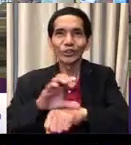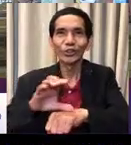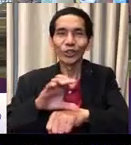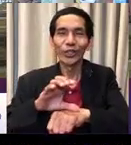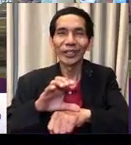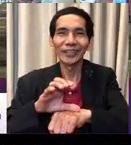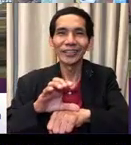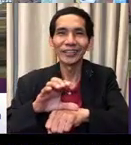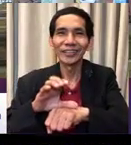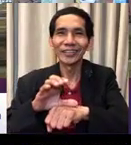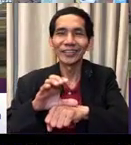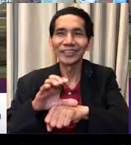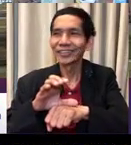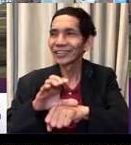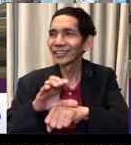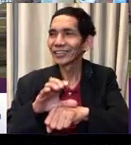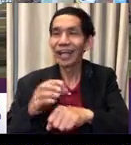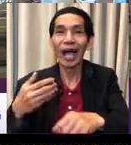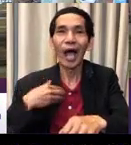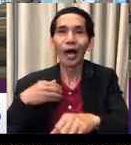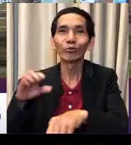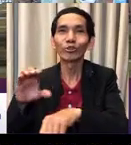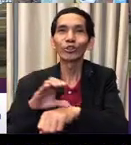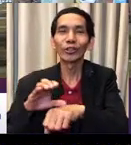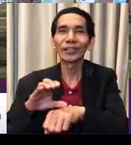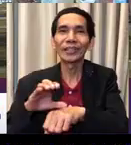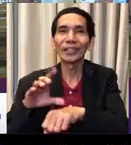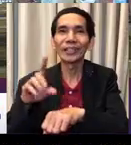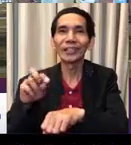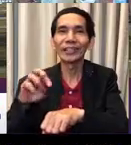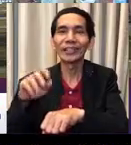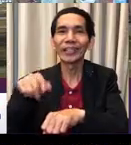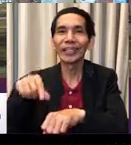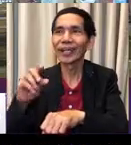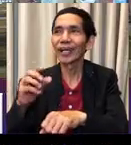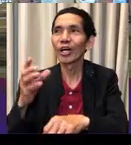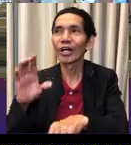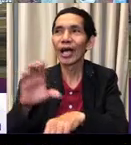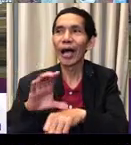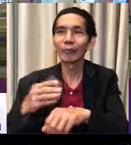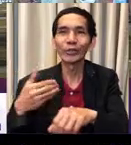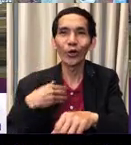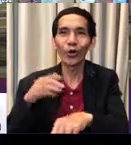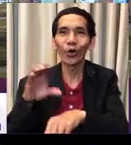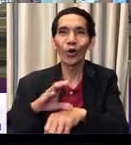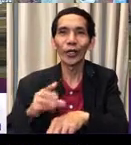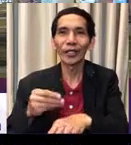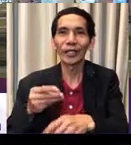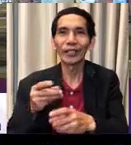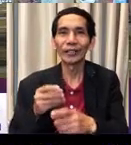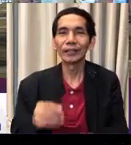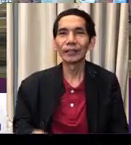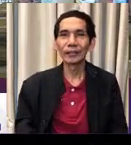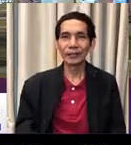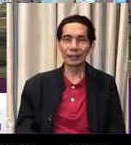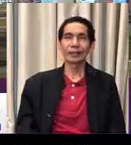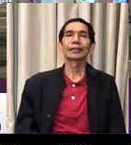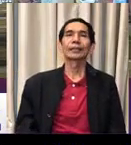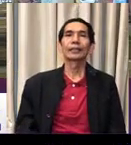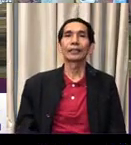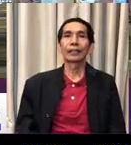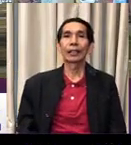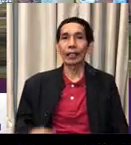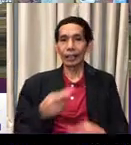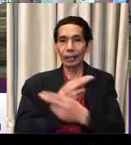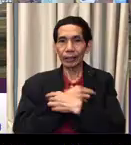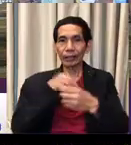Drake. May chocolate ba? Si Drake. Pa si Drake, ah. Drake, meron ka raw chocolate. Edna Cadawas, retired teacher